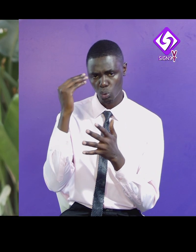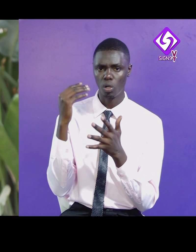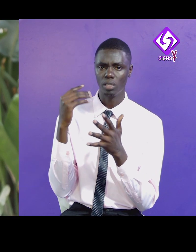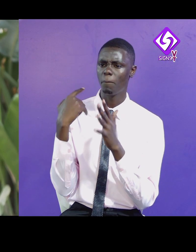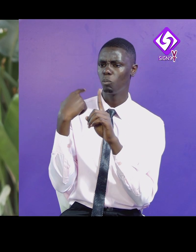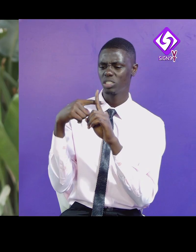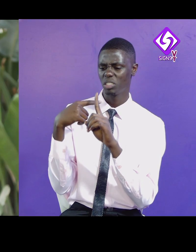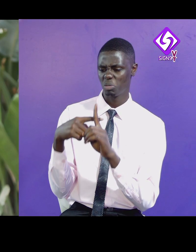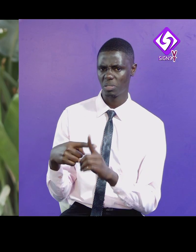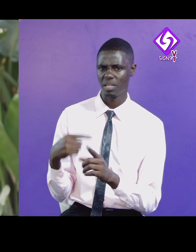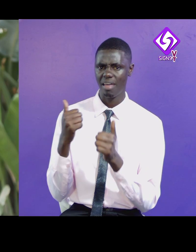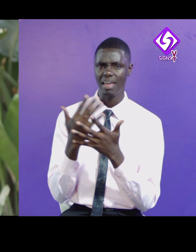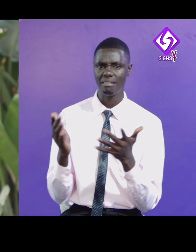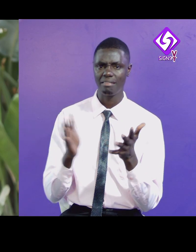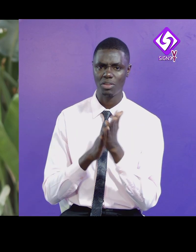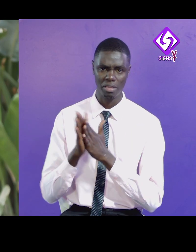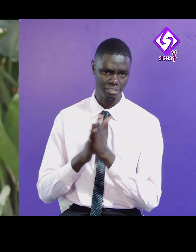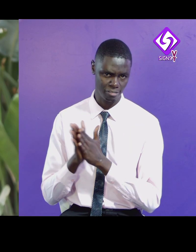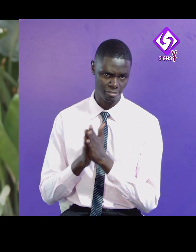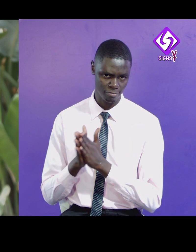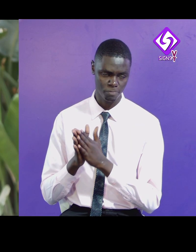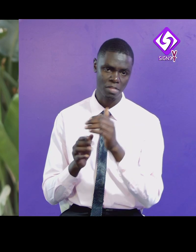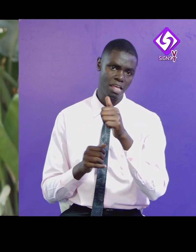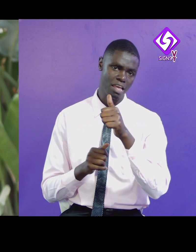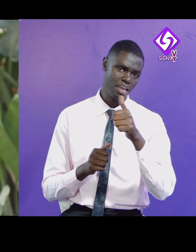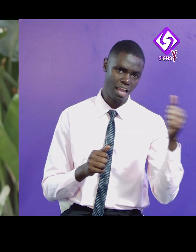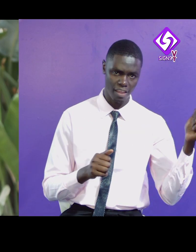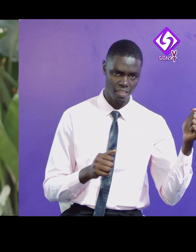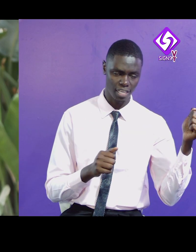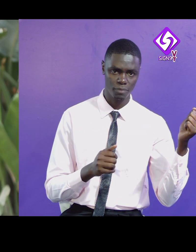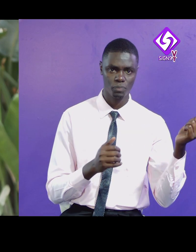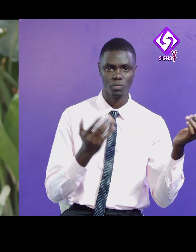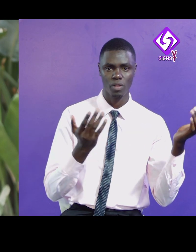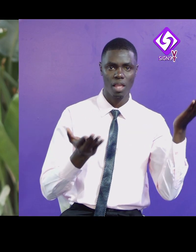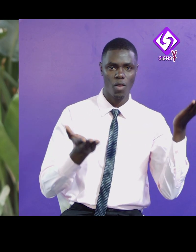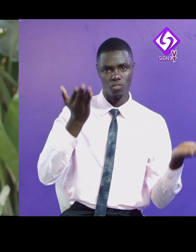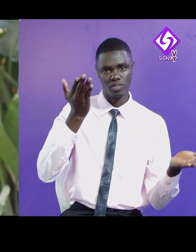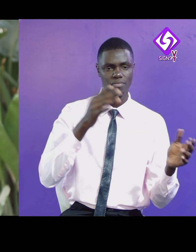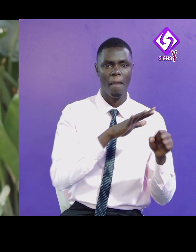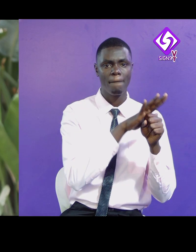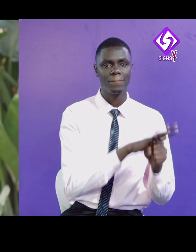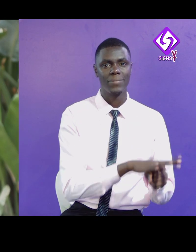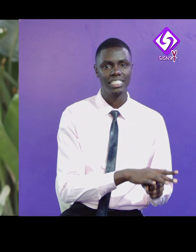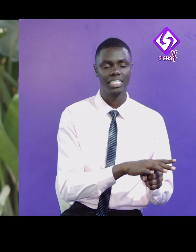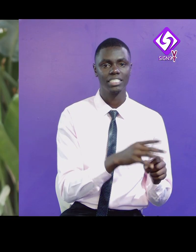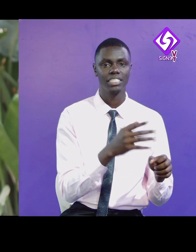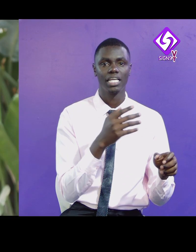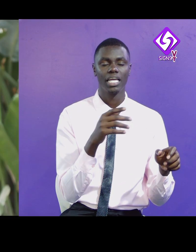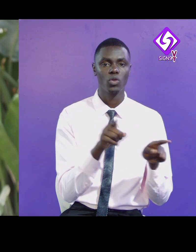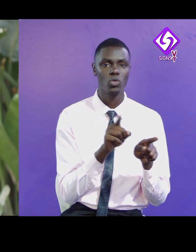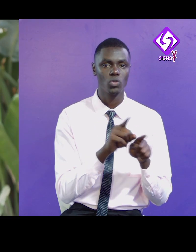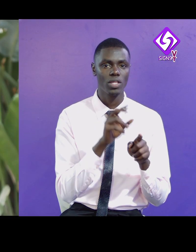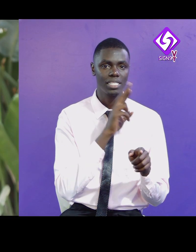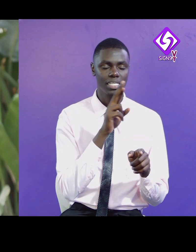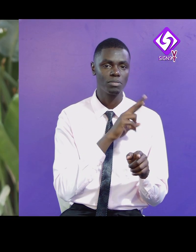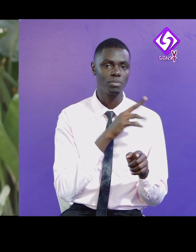education, anything that you're interested in. And then the other side of the seesaw are pressures and risks that you experience